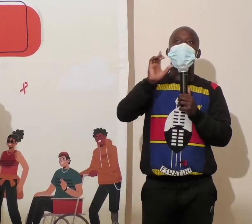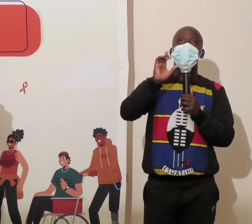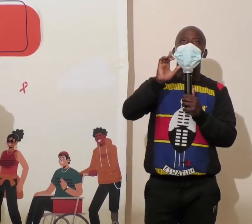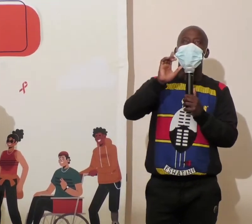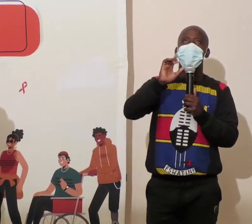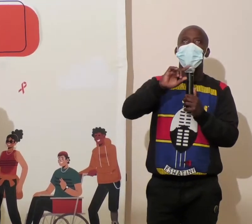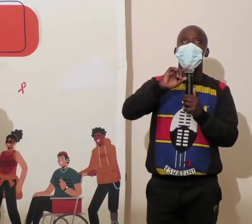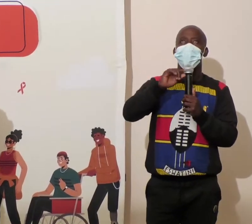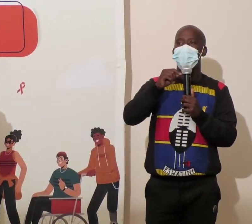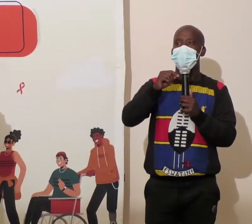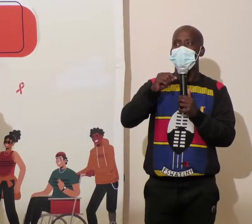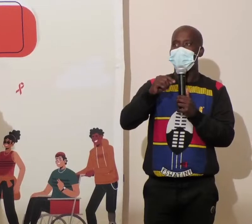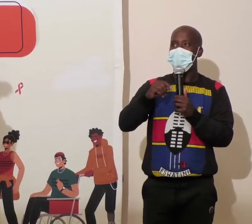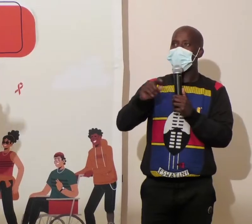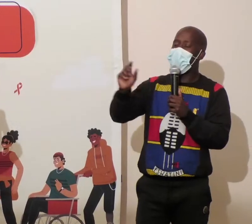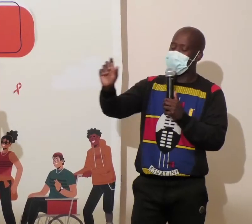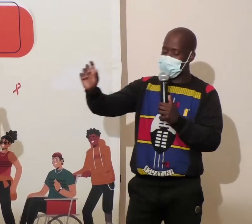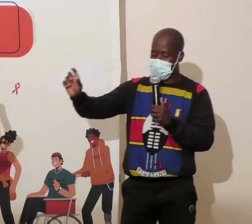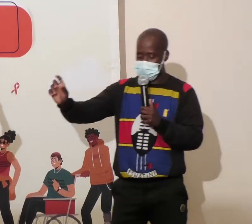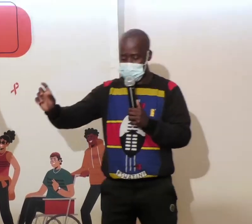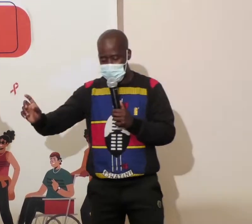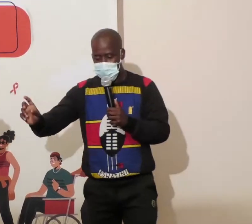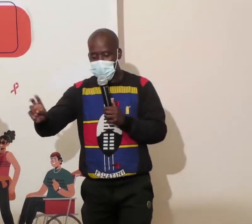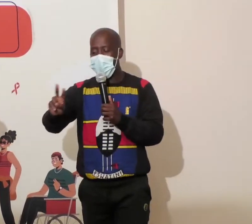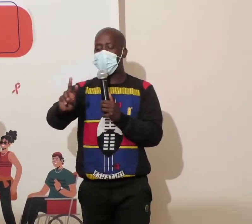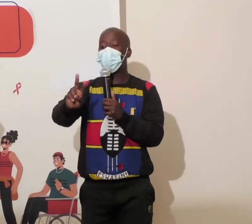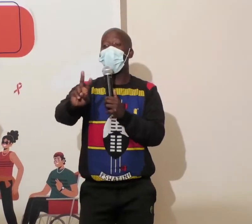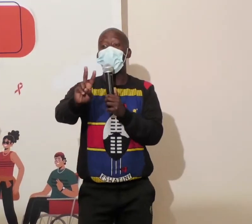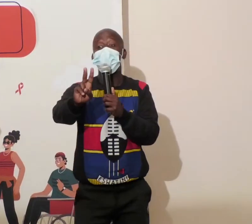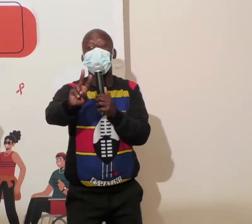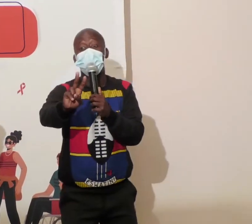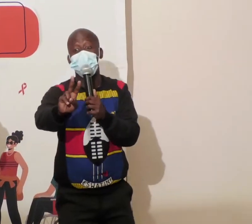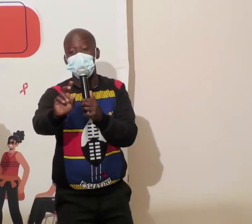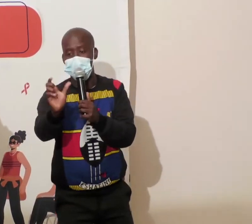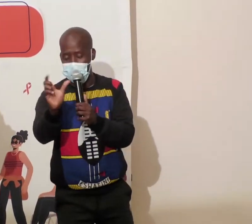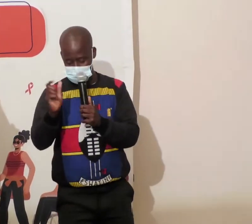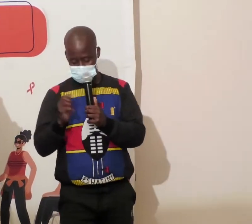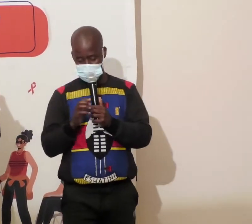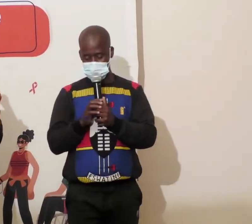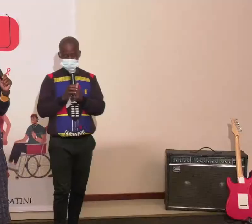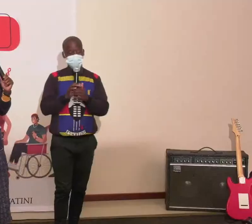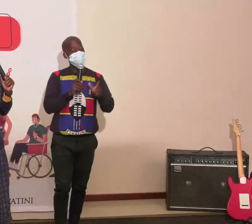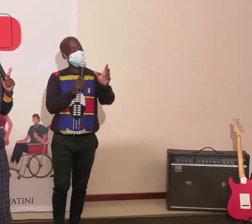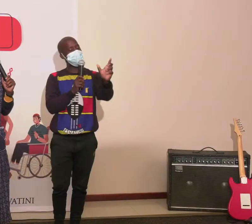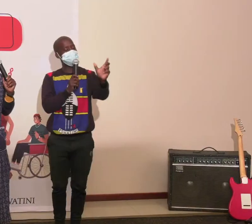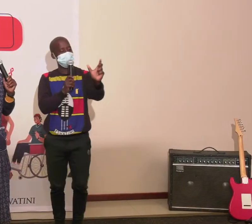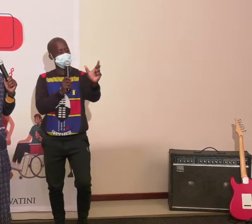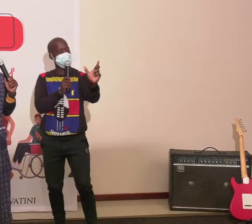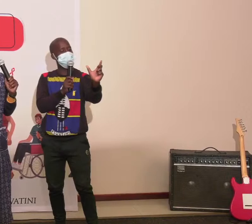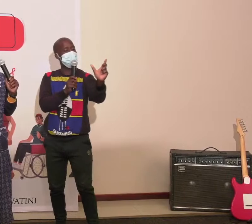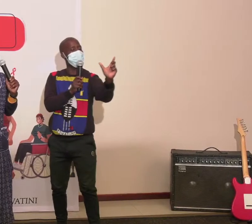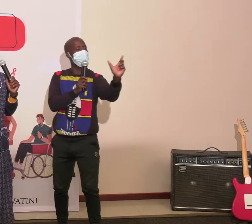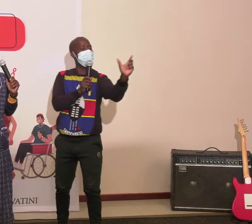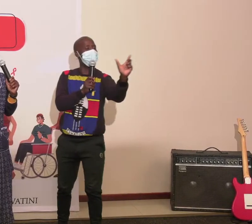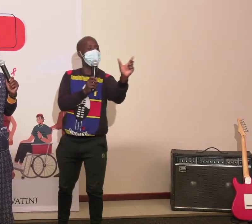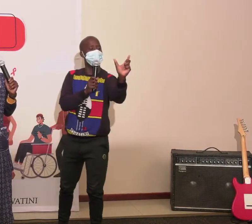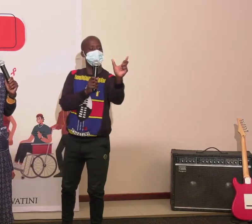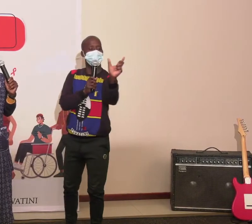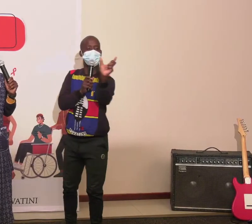Ngoba mina ngikunature vele lekhaya. Manje ke gogo. Umehluko wa nature nawe nangu. Lapha ku nature gogo